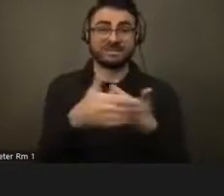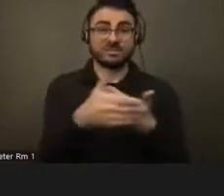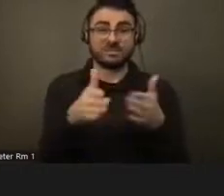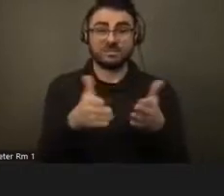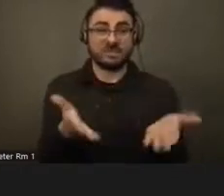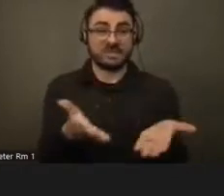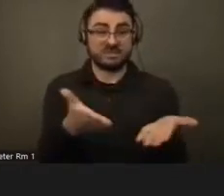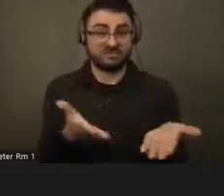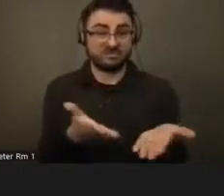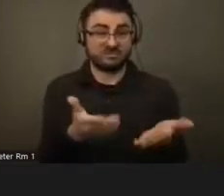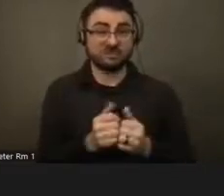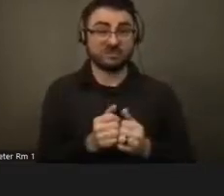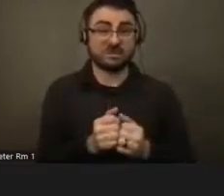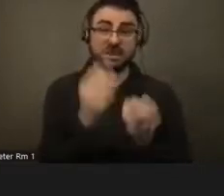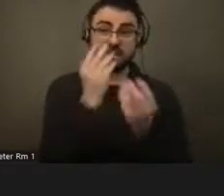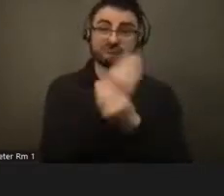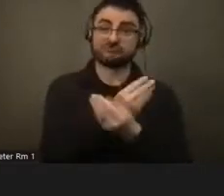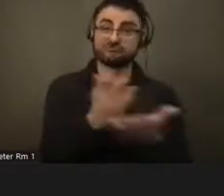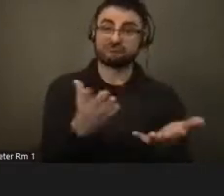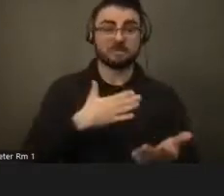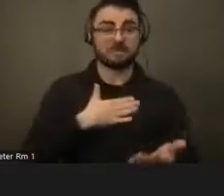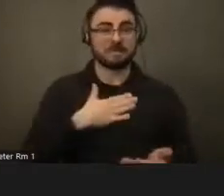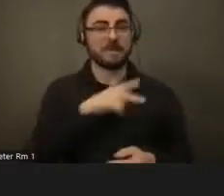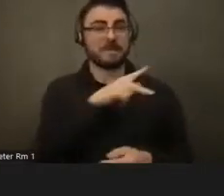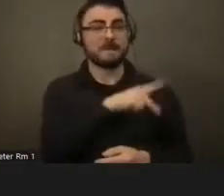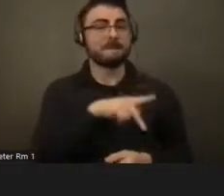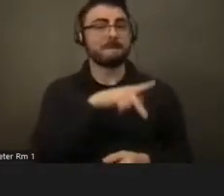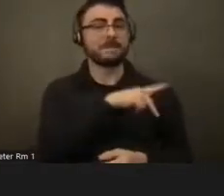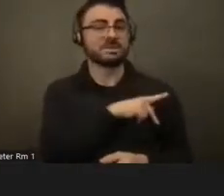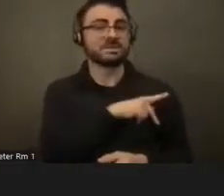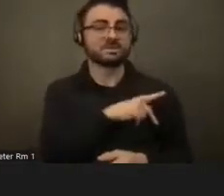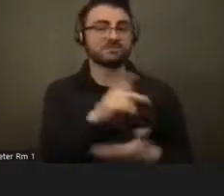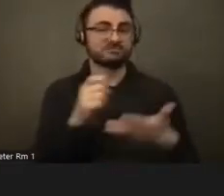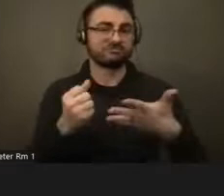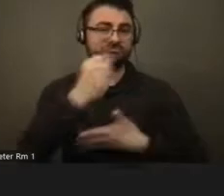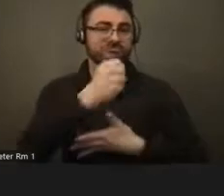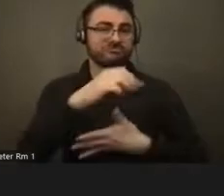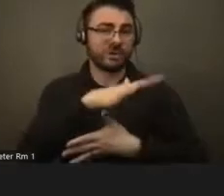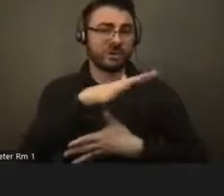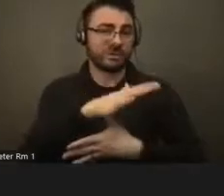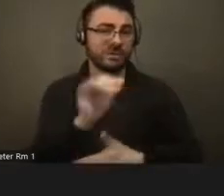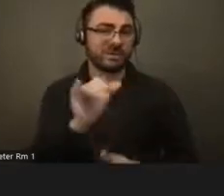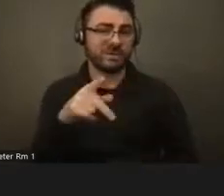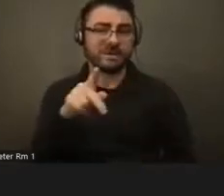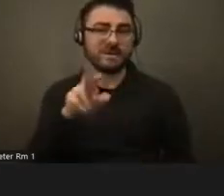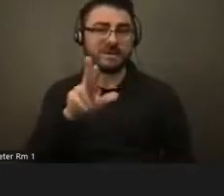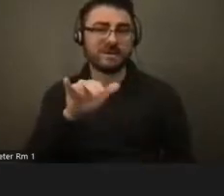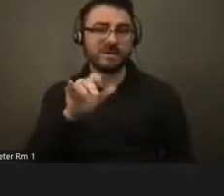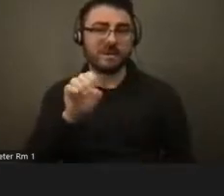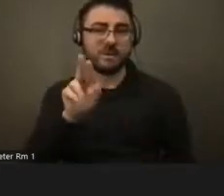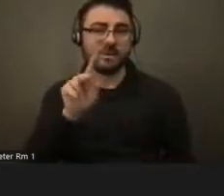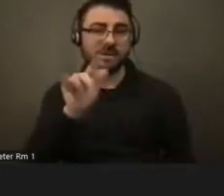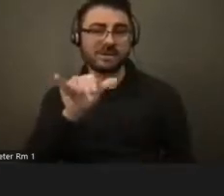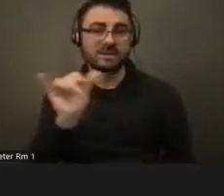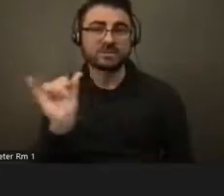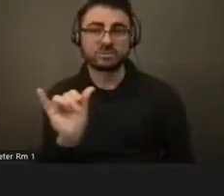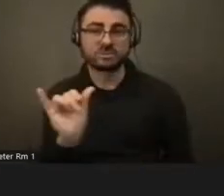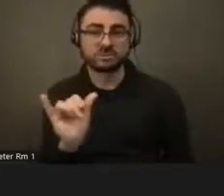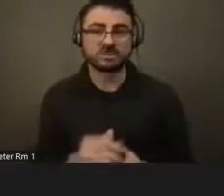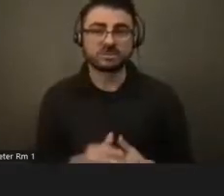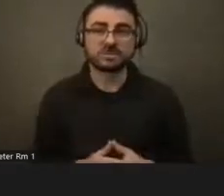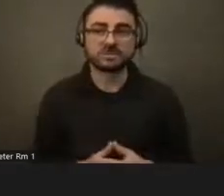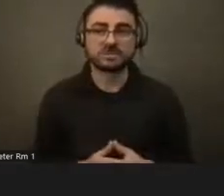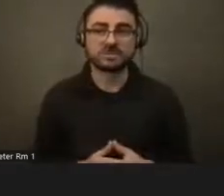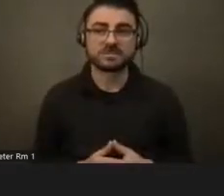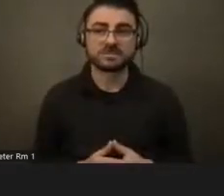you my own personal priorities. So for example, you've heard from me